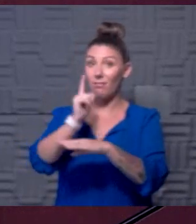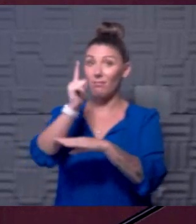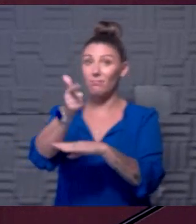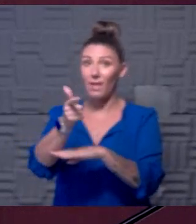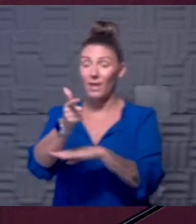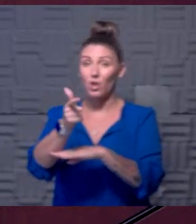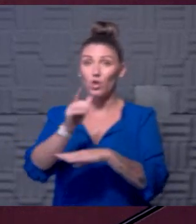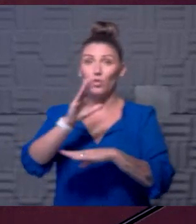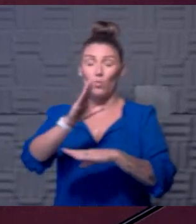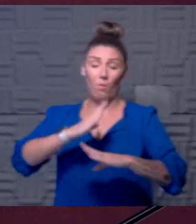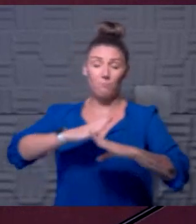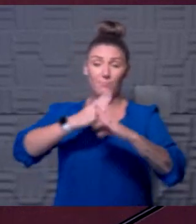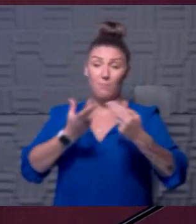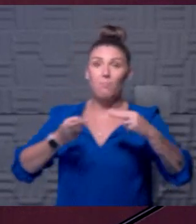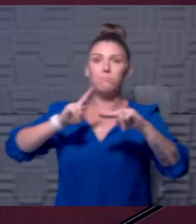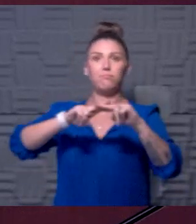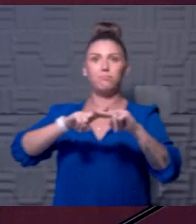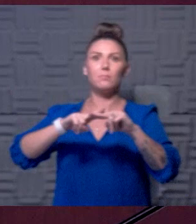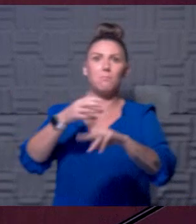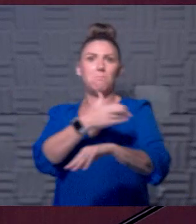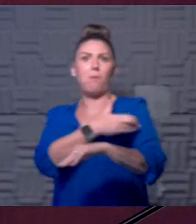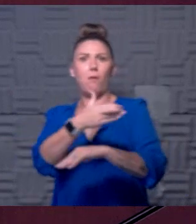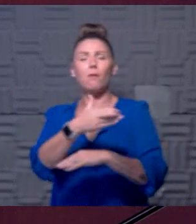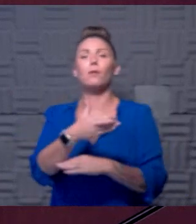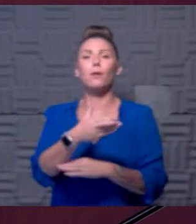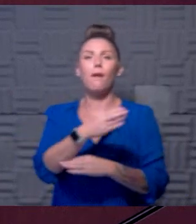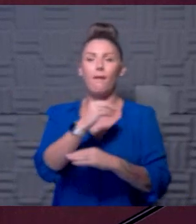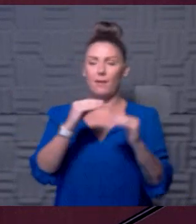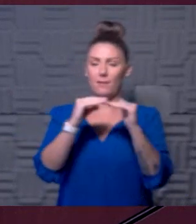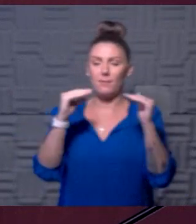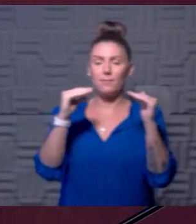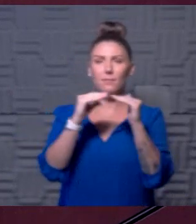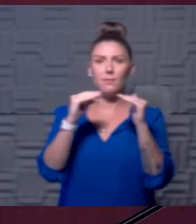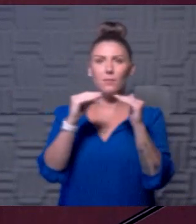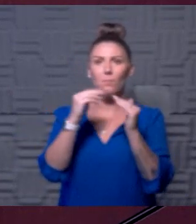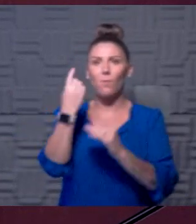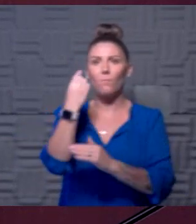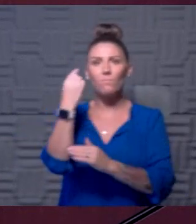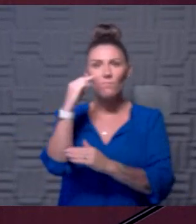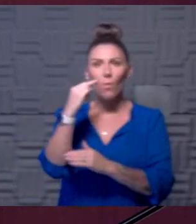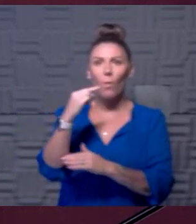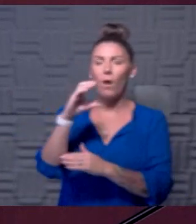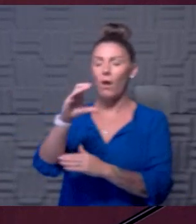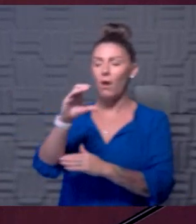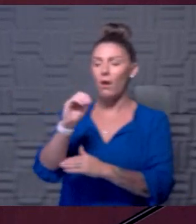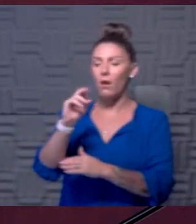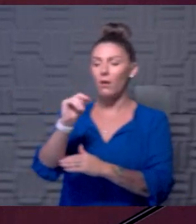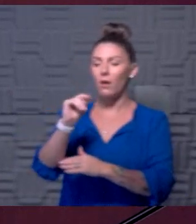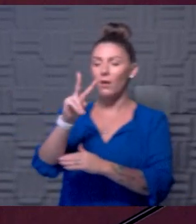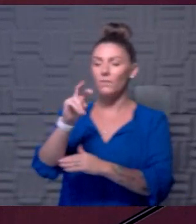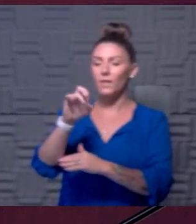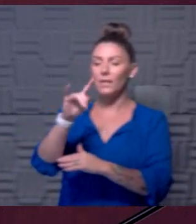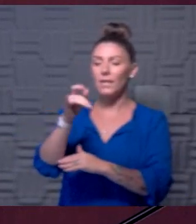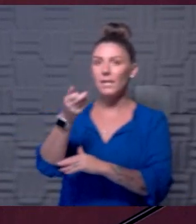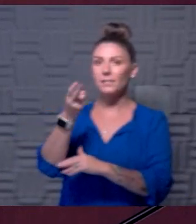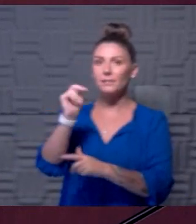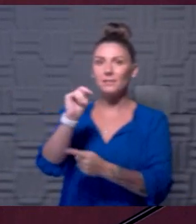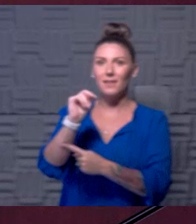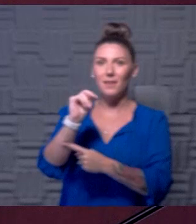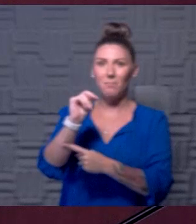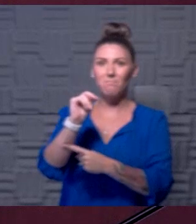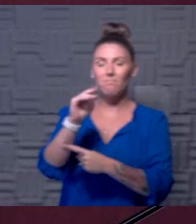about 3-fold, and that this was equivalent to giving convalescent plasma for somebody that recovered from COVID-19